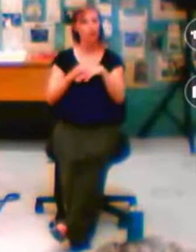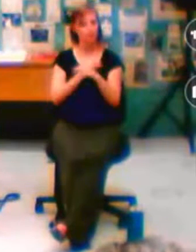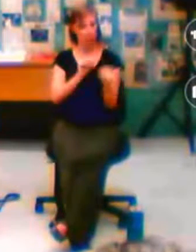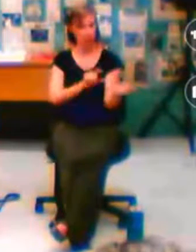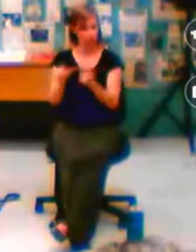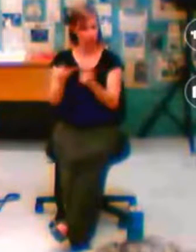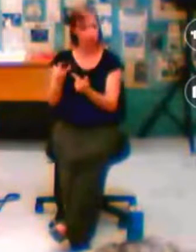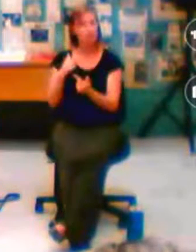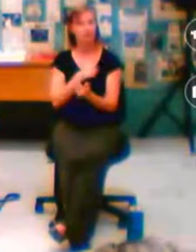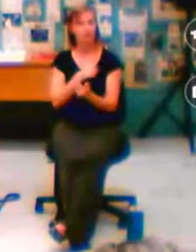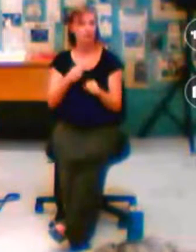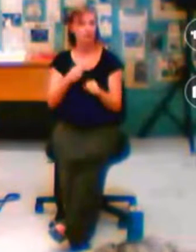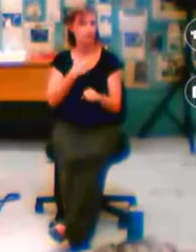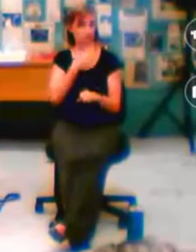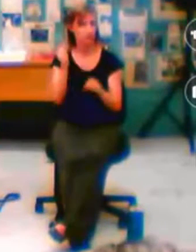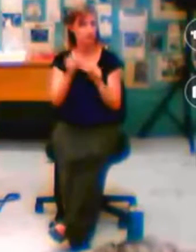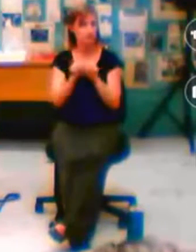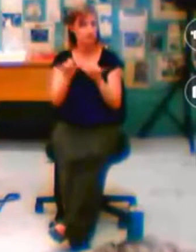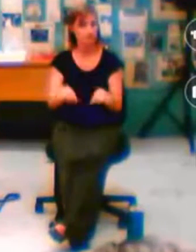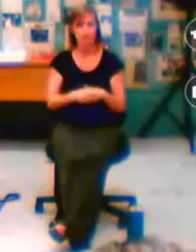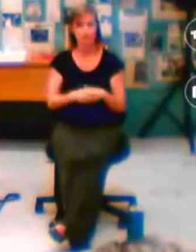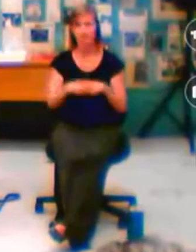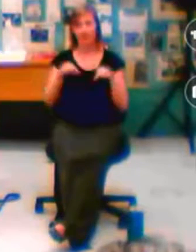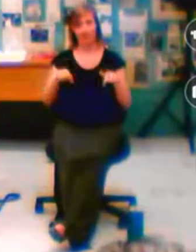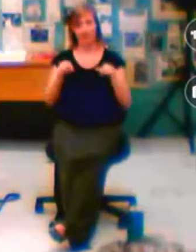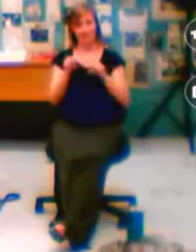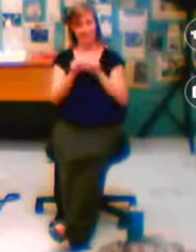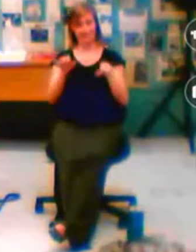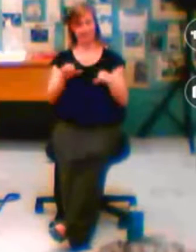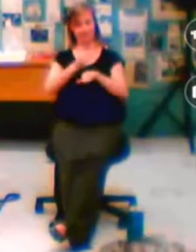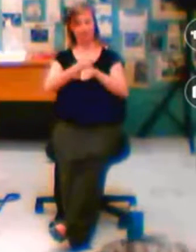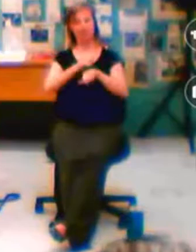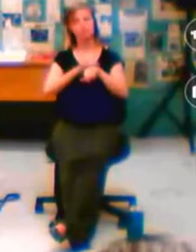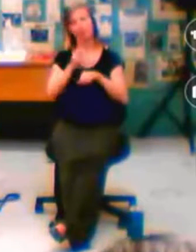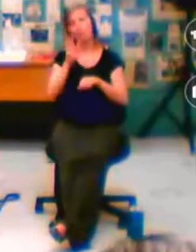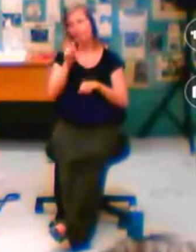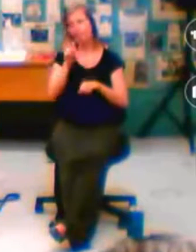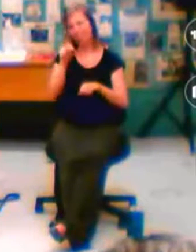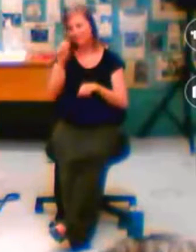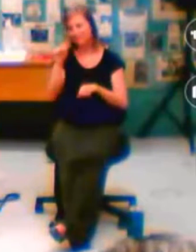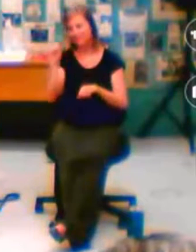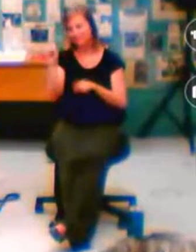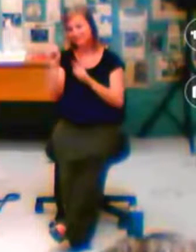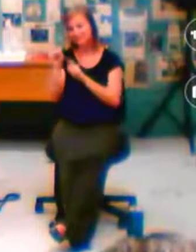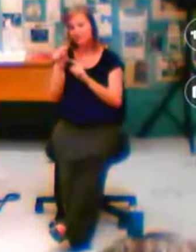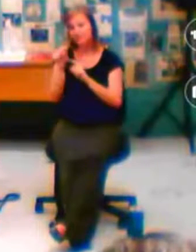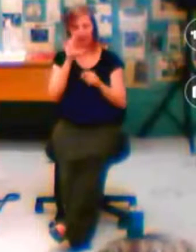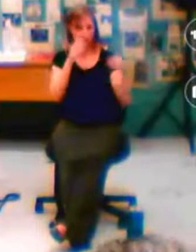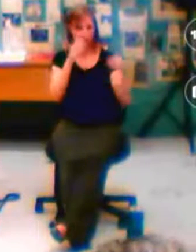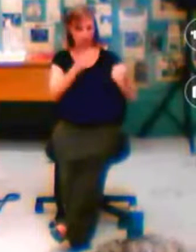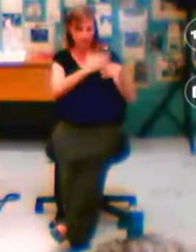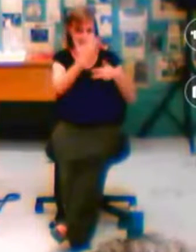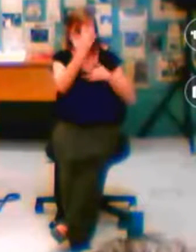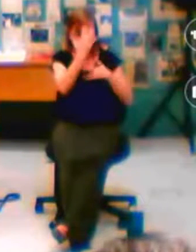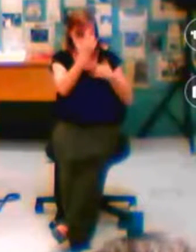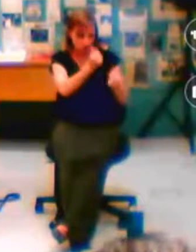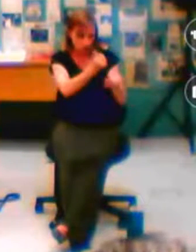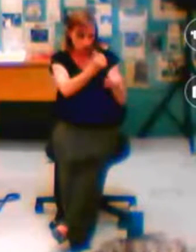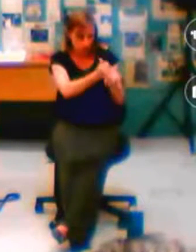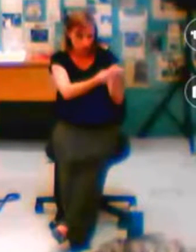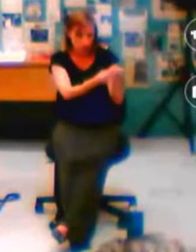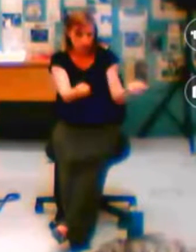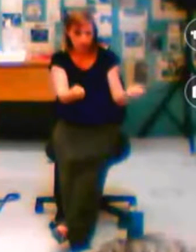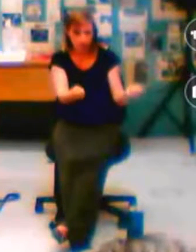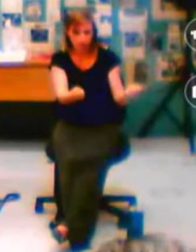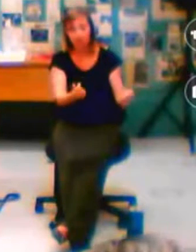uses health care. If everyone pays into the system, we can cover everyone and have a